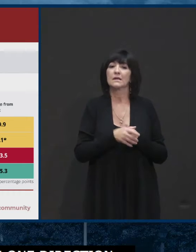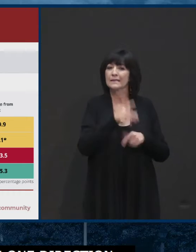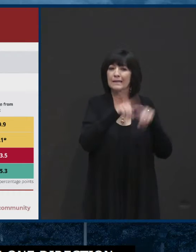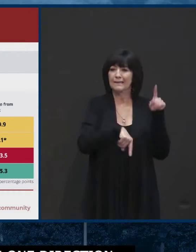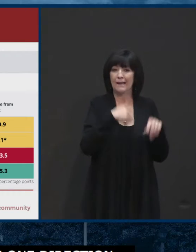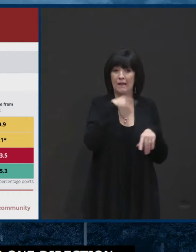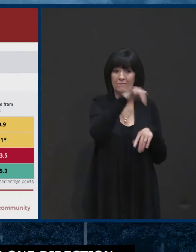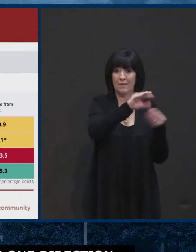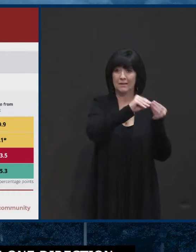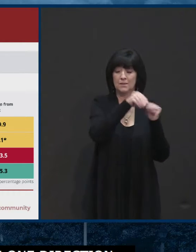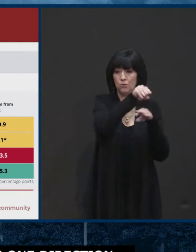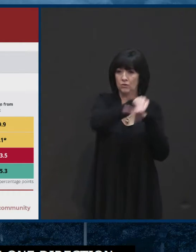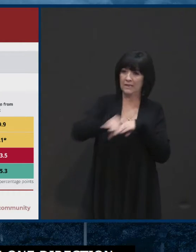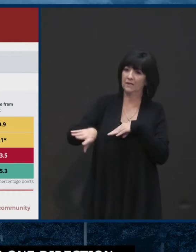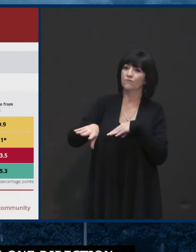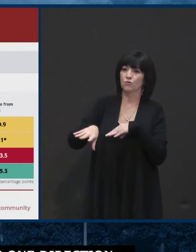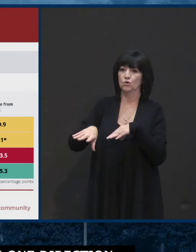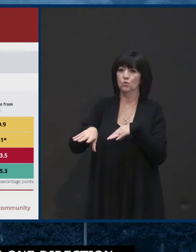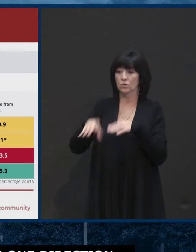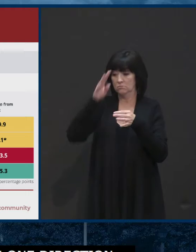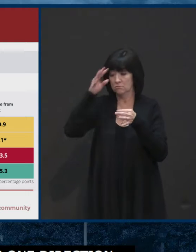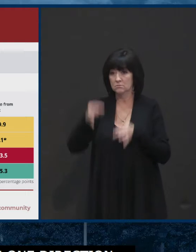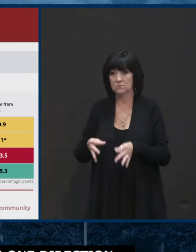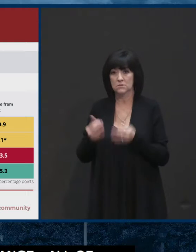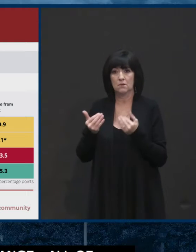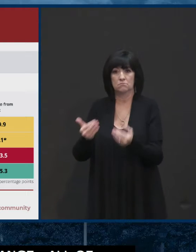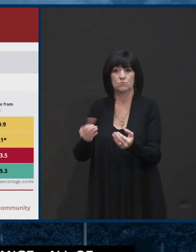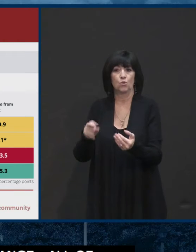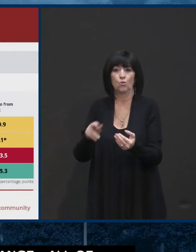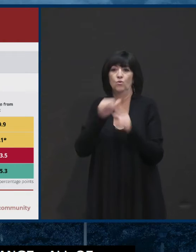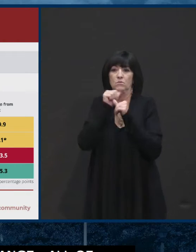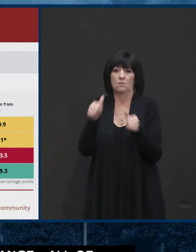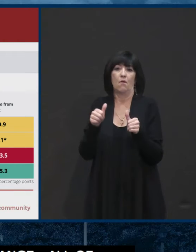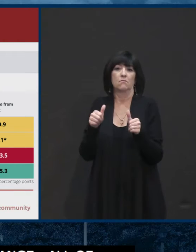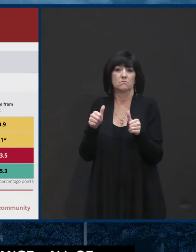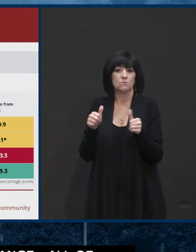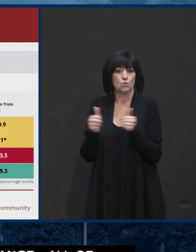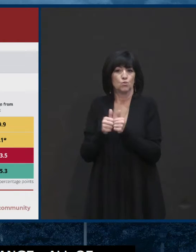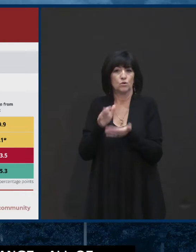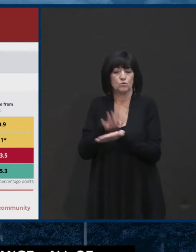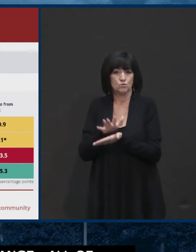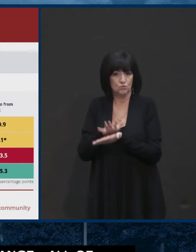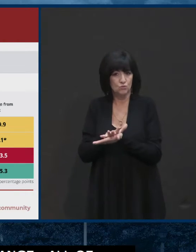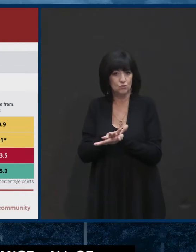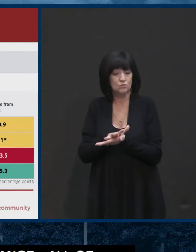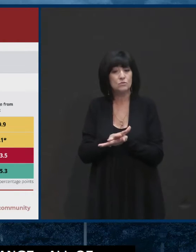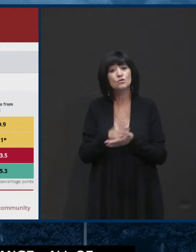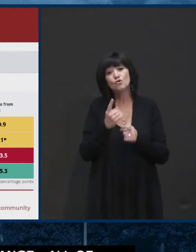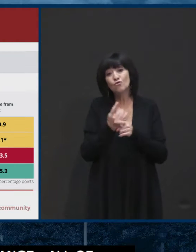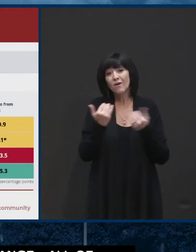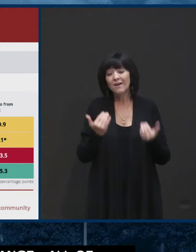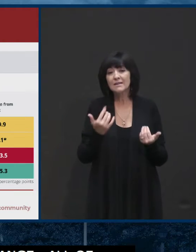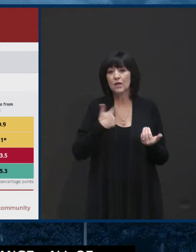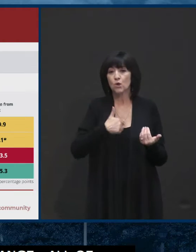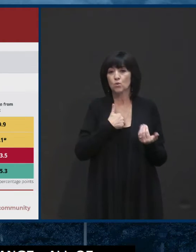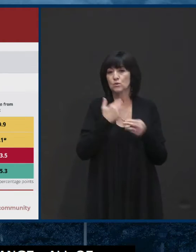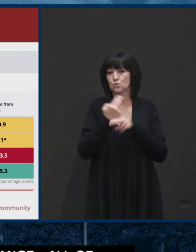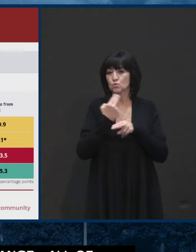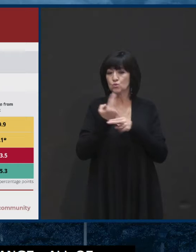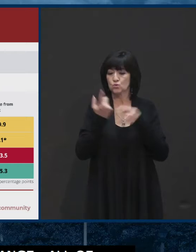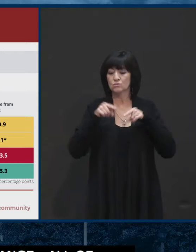reality is to be in a hybrid state of learning or any kind of learning, we need to, at least for some